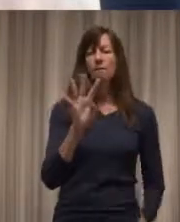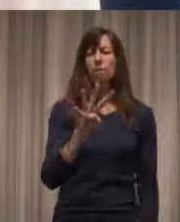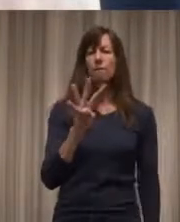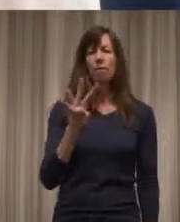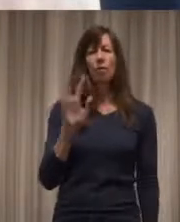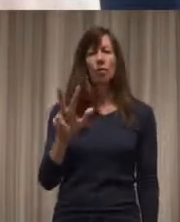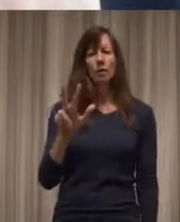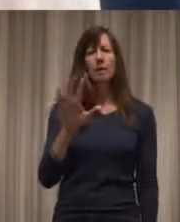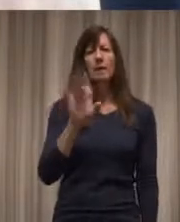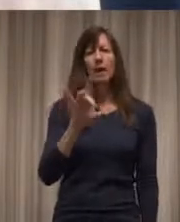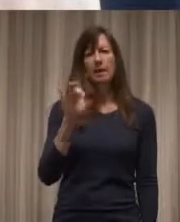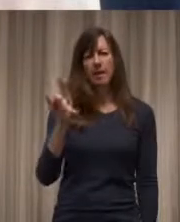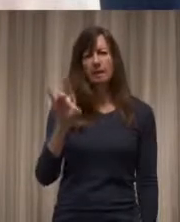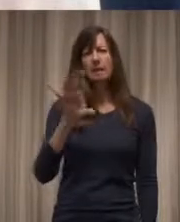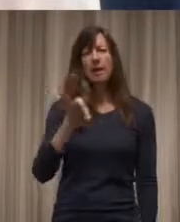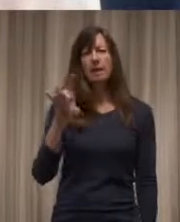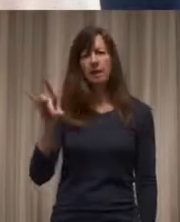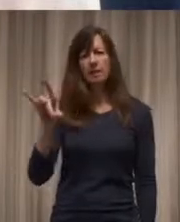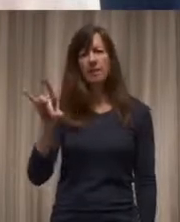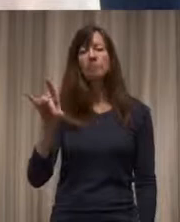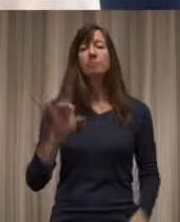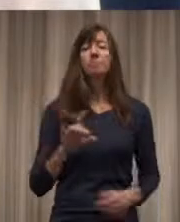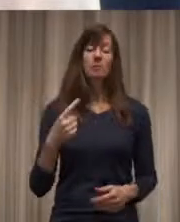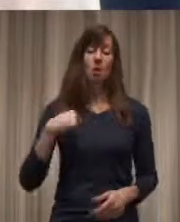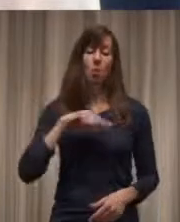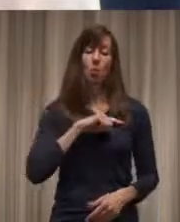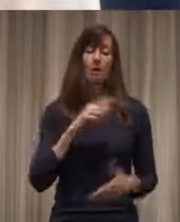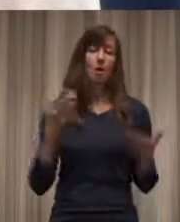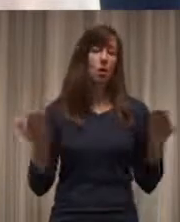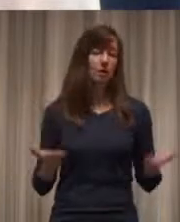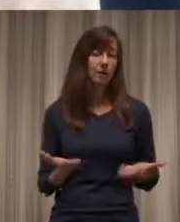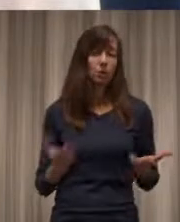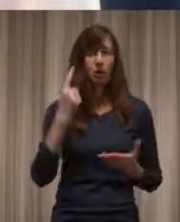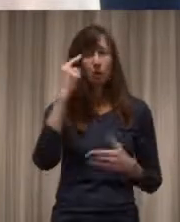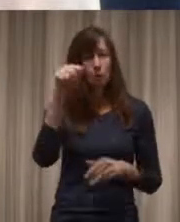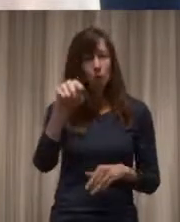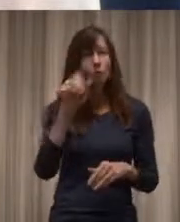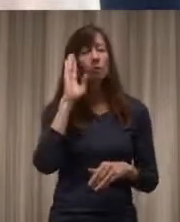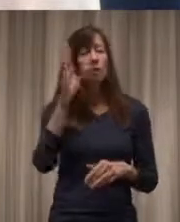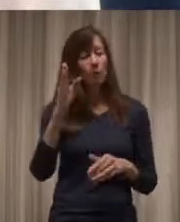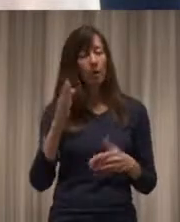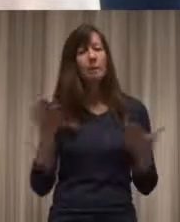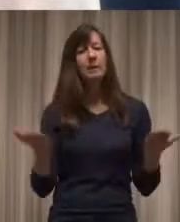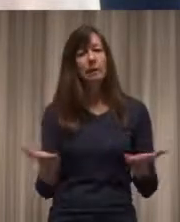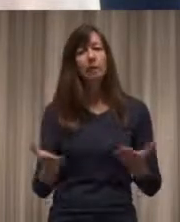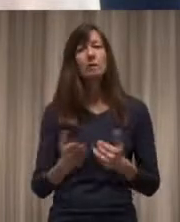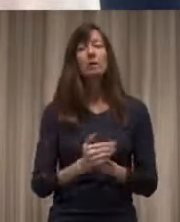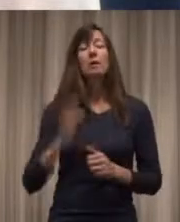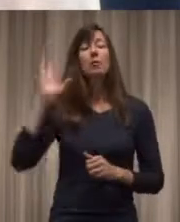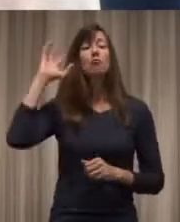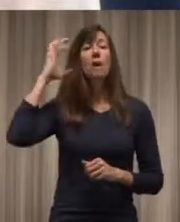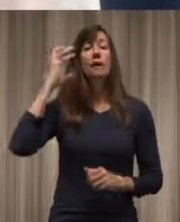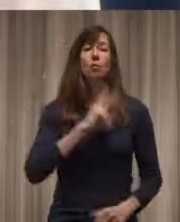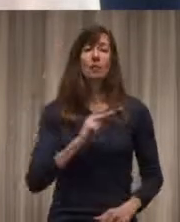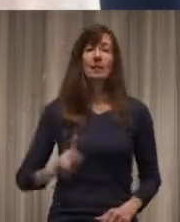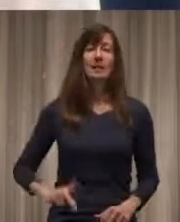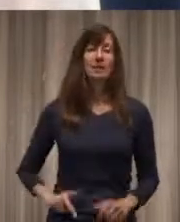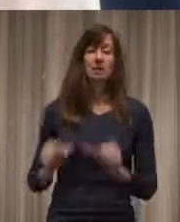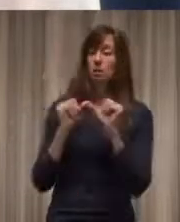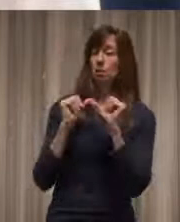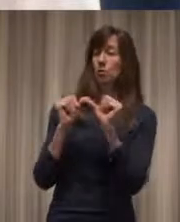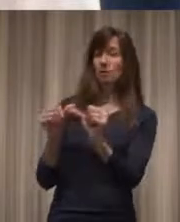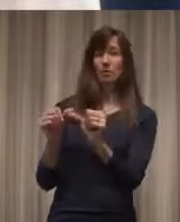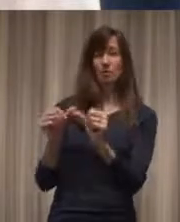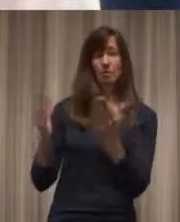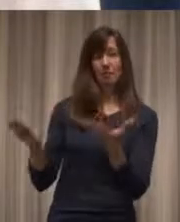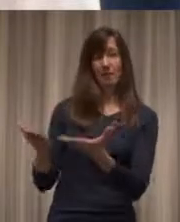845-443-8888. We are and will continue to be here for you. Radio Kingston has continued to be here for